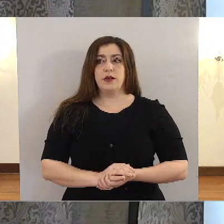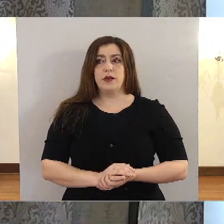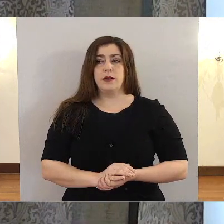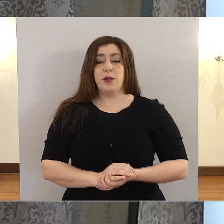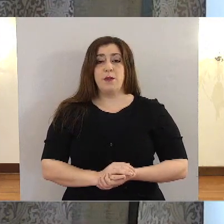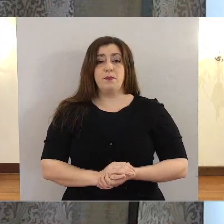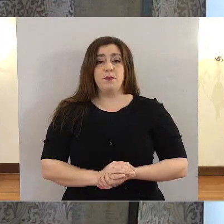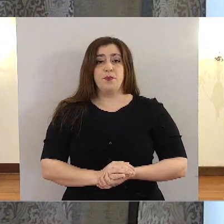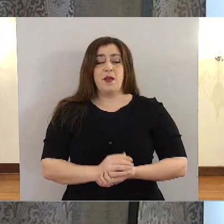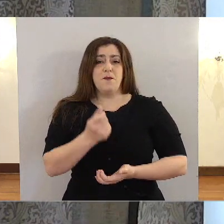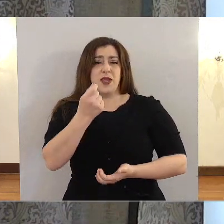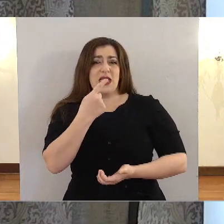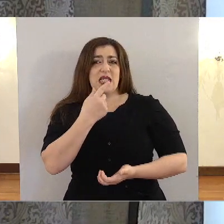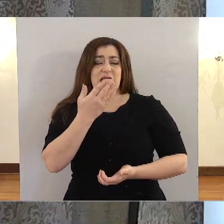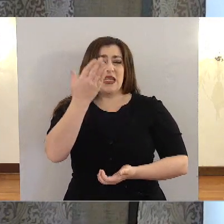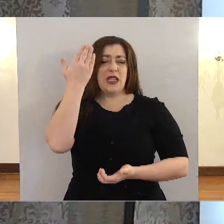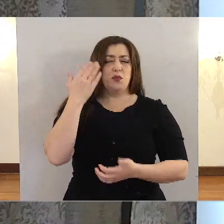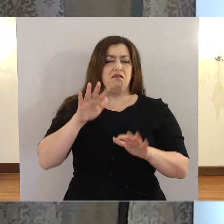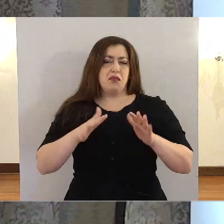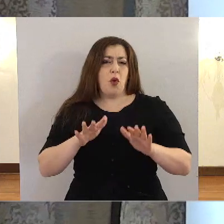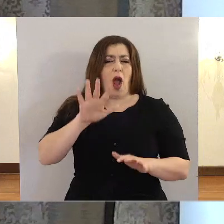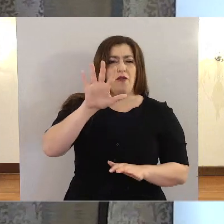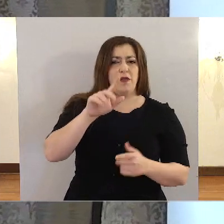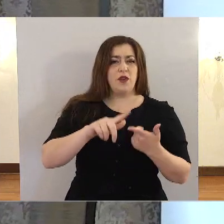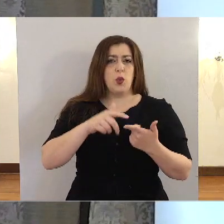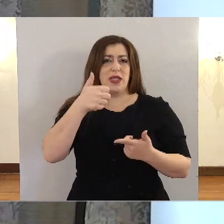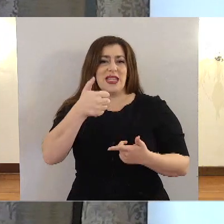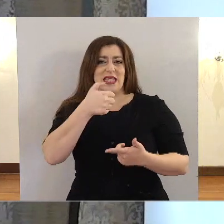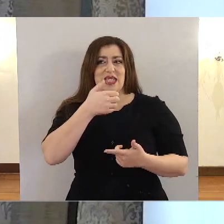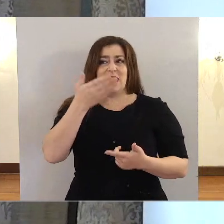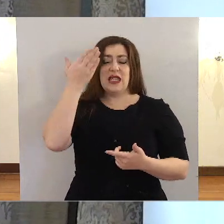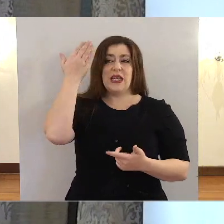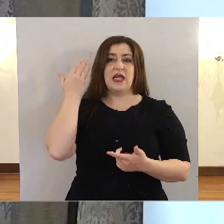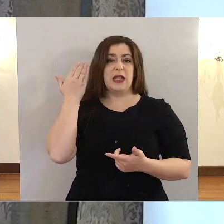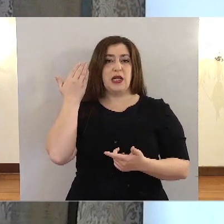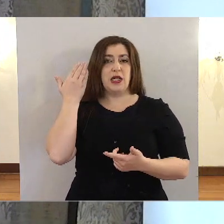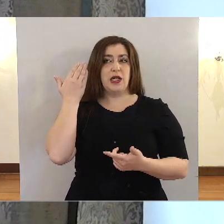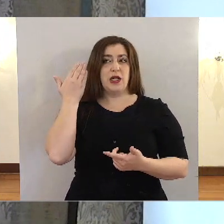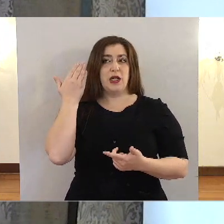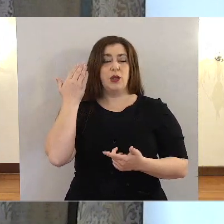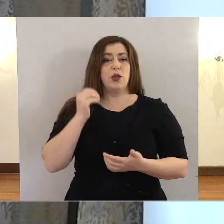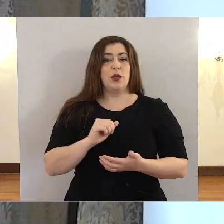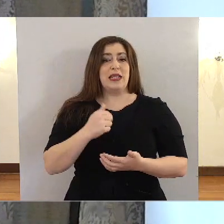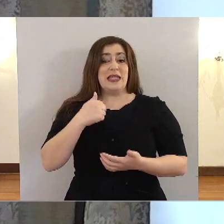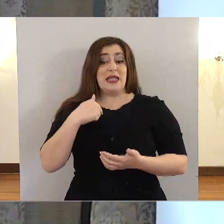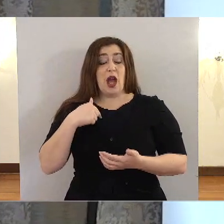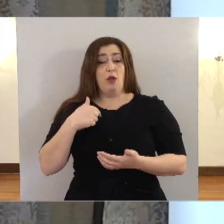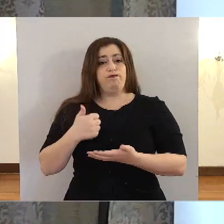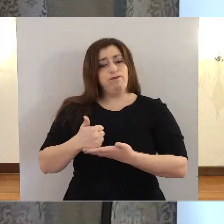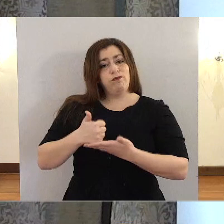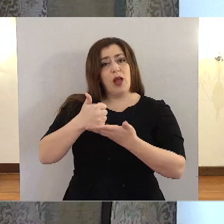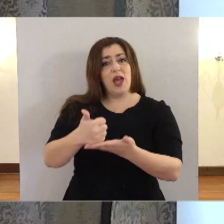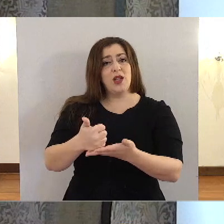back, possibly 5-6 years ago, I vividly remember assisting my cousin. She was 16 at the